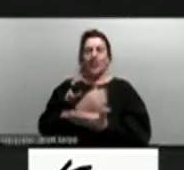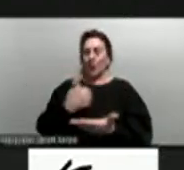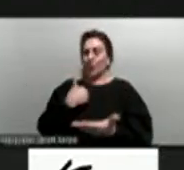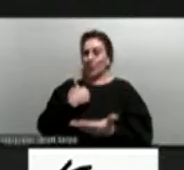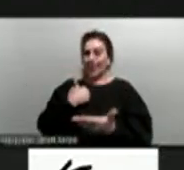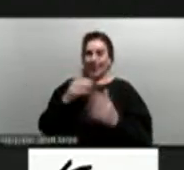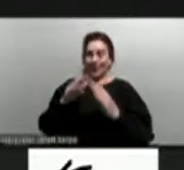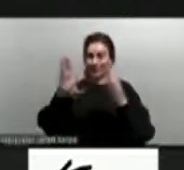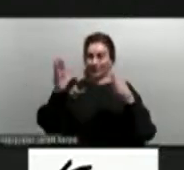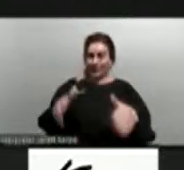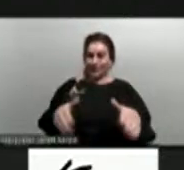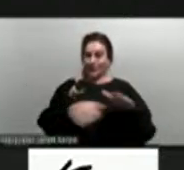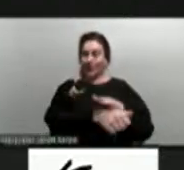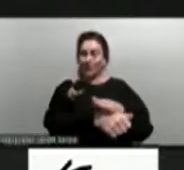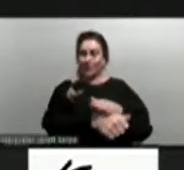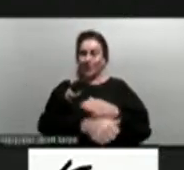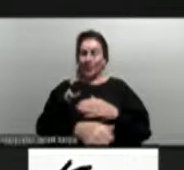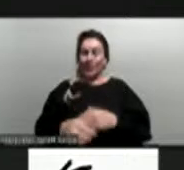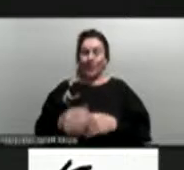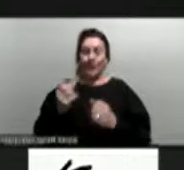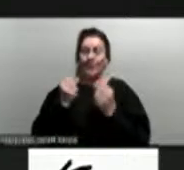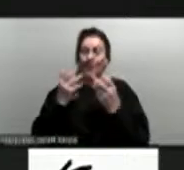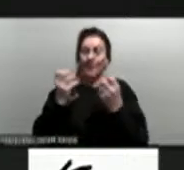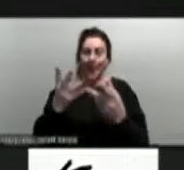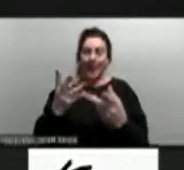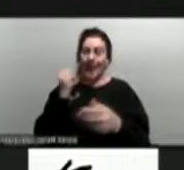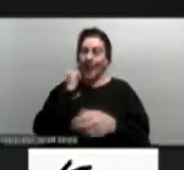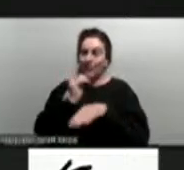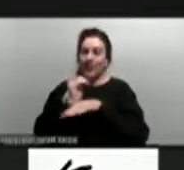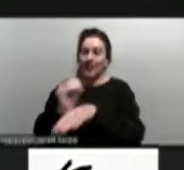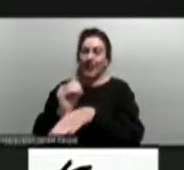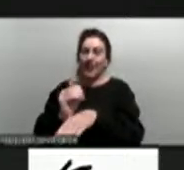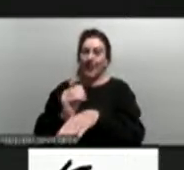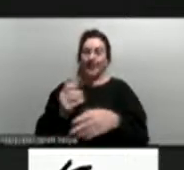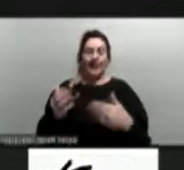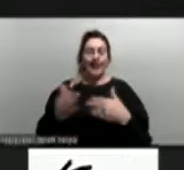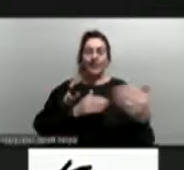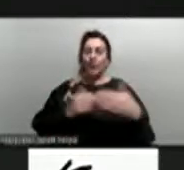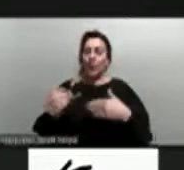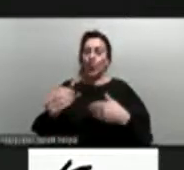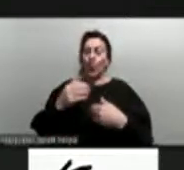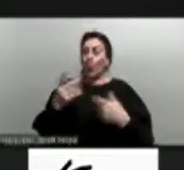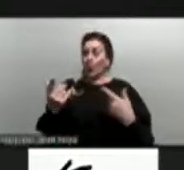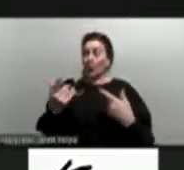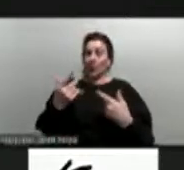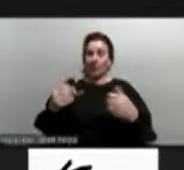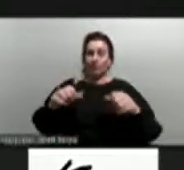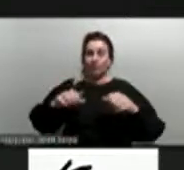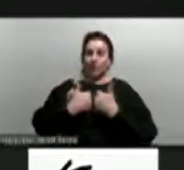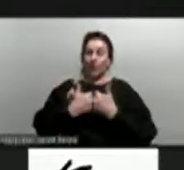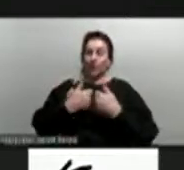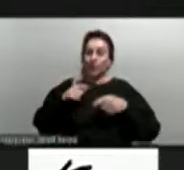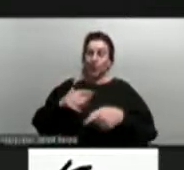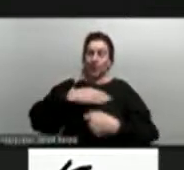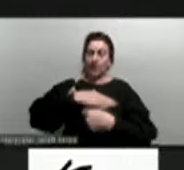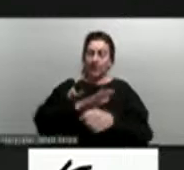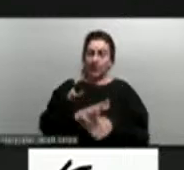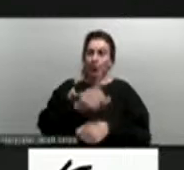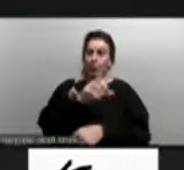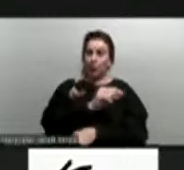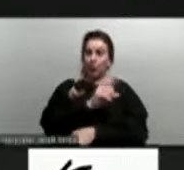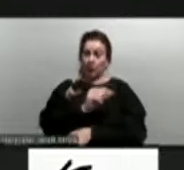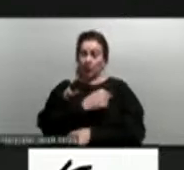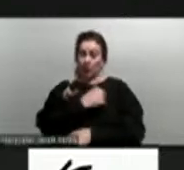women, youth, and children nightly, despite the increased obstacles and challenges brought on by the pandemic. In 2020 alone, we